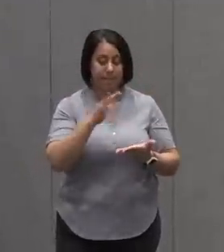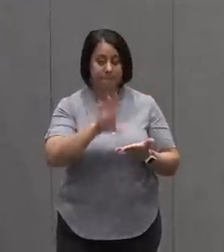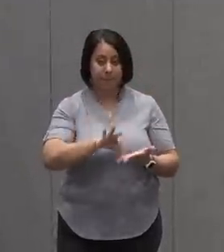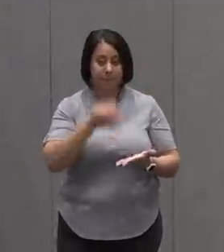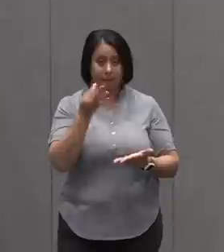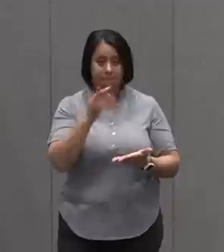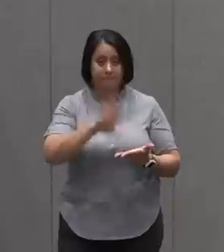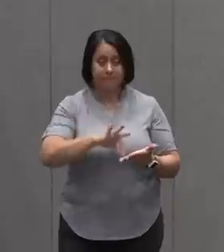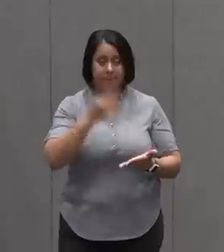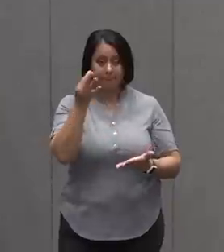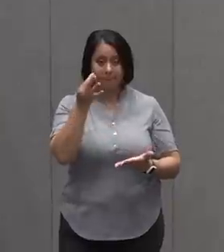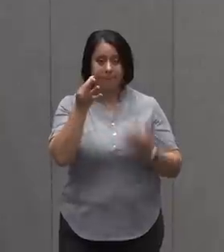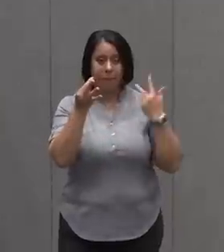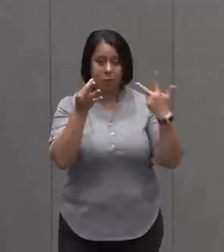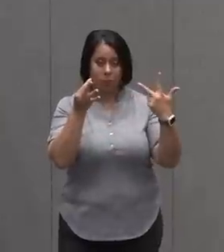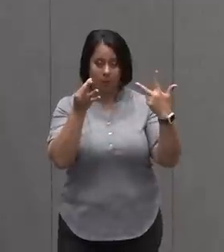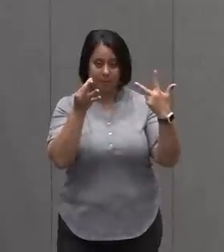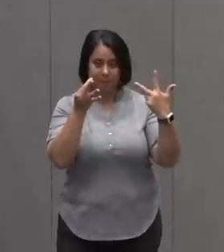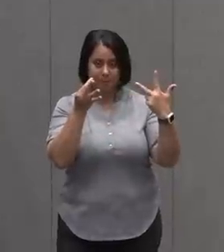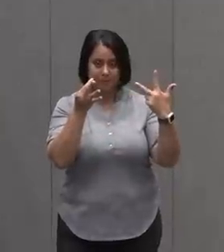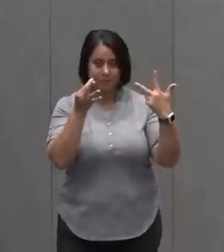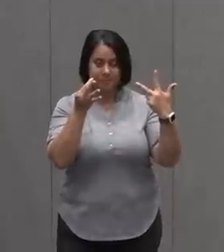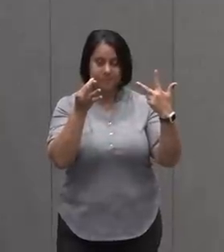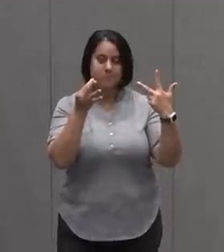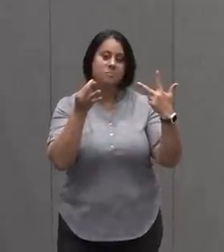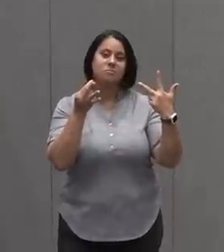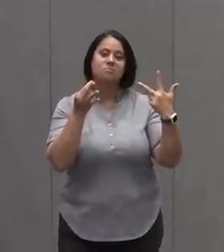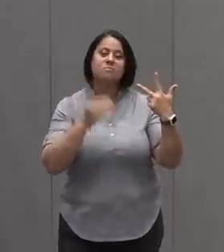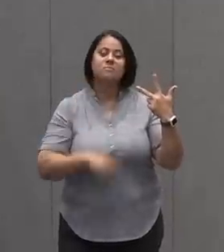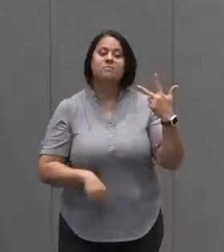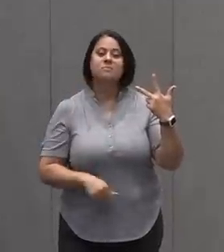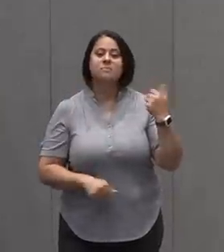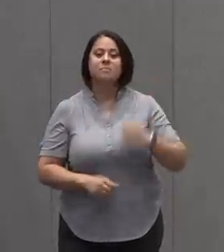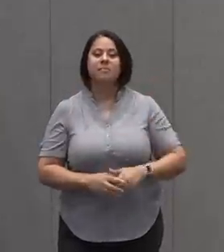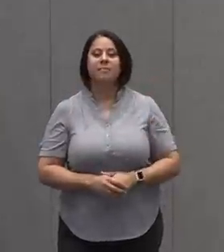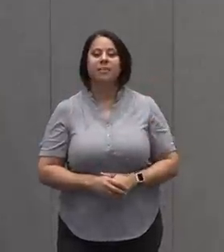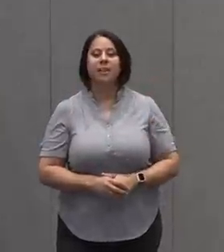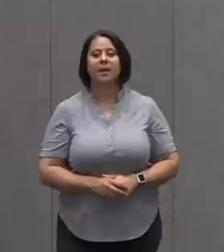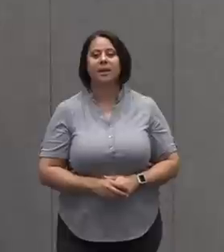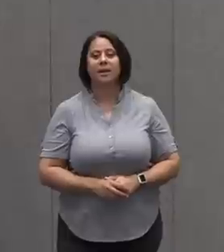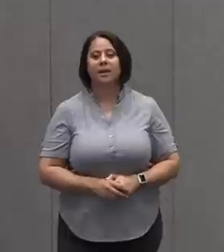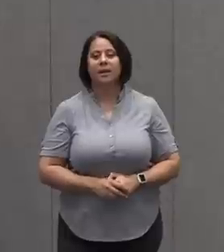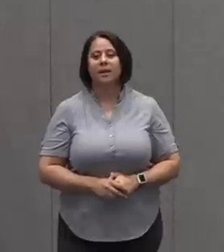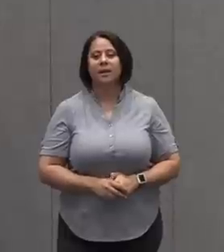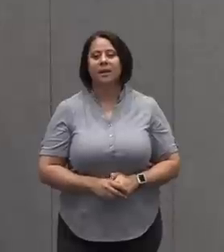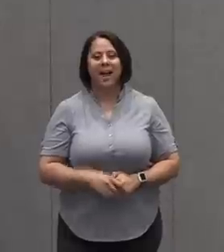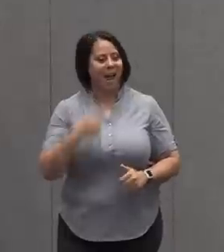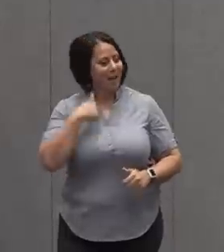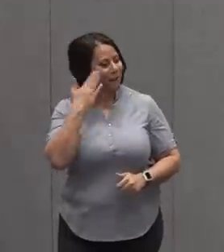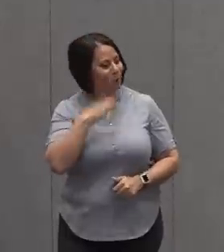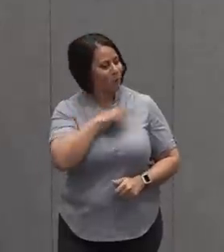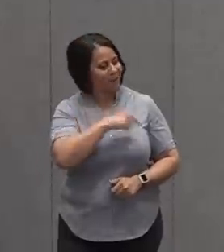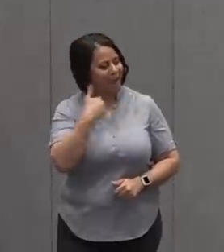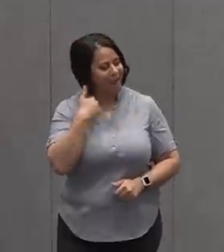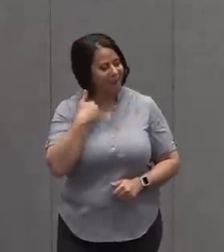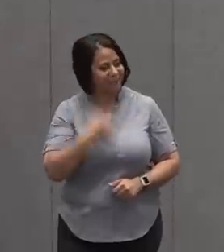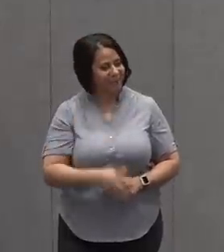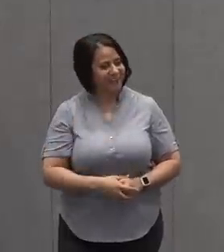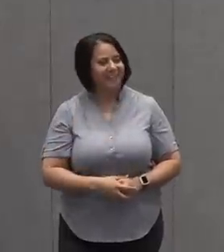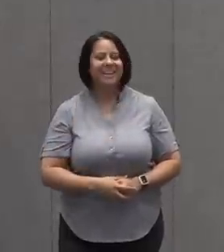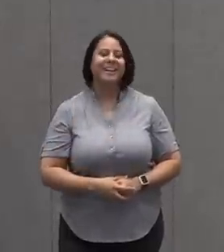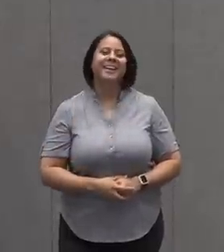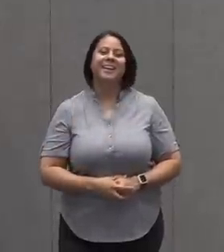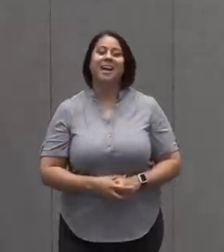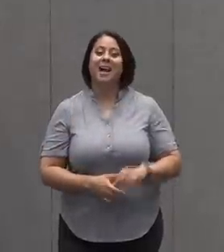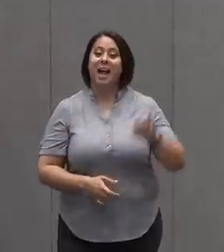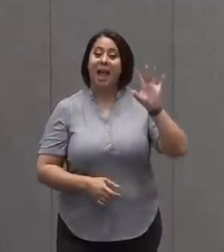hundreds. If you were doing thousands, you would need 4 of them. All right. Ooh, I don't know what she has. So I have an